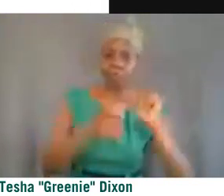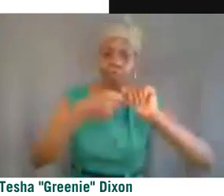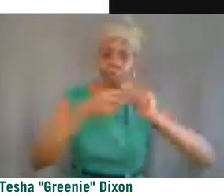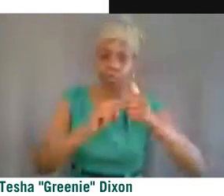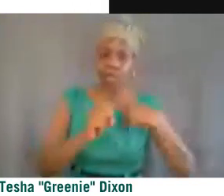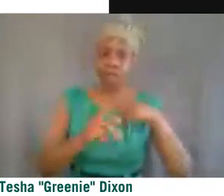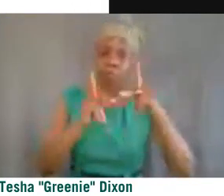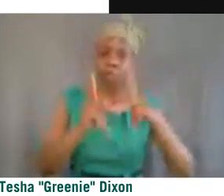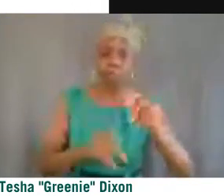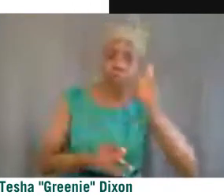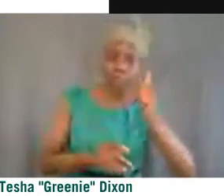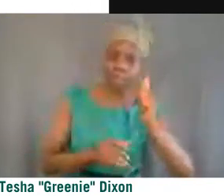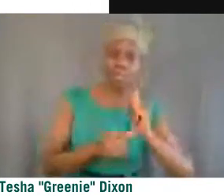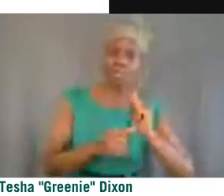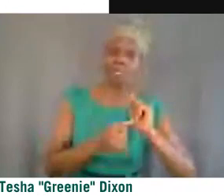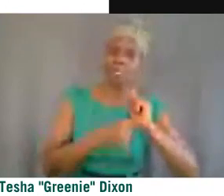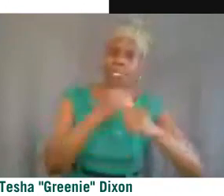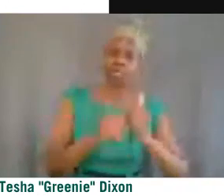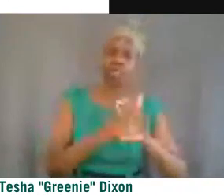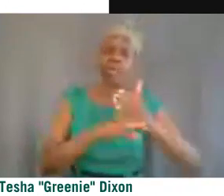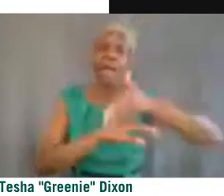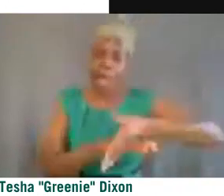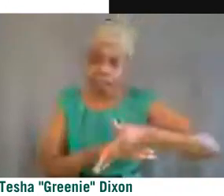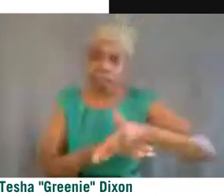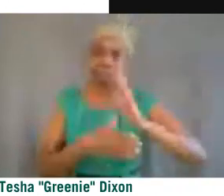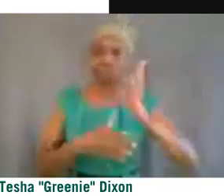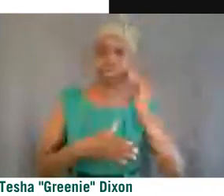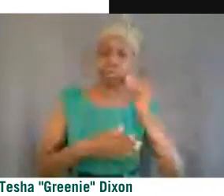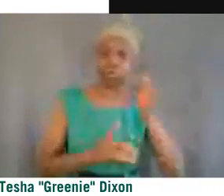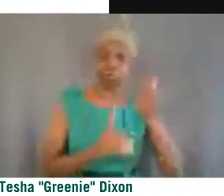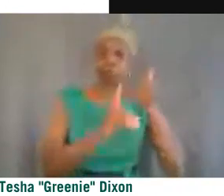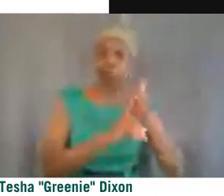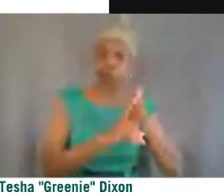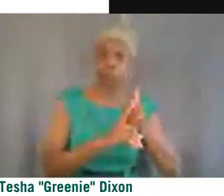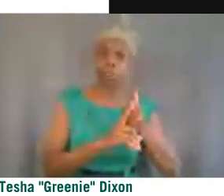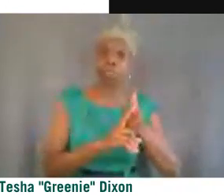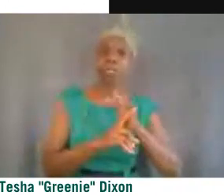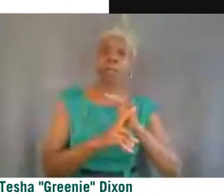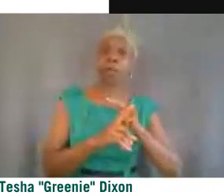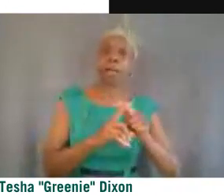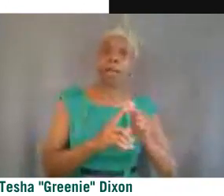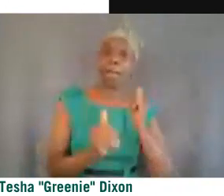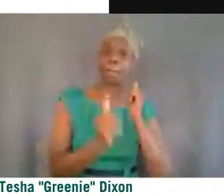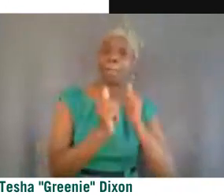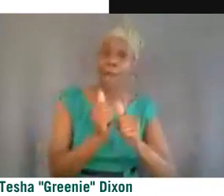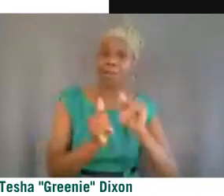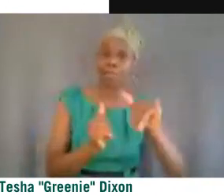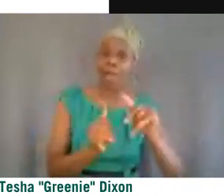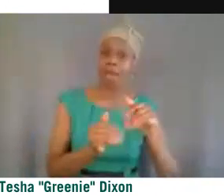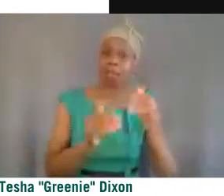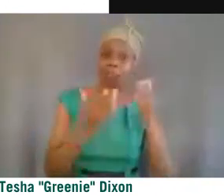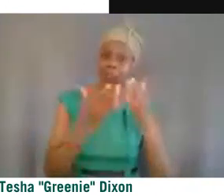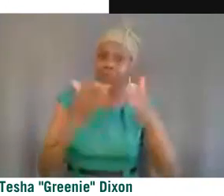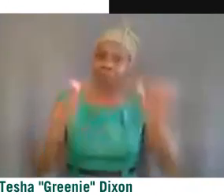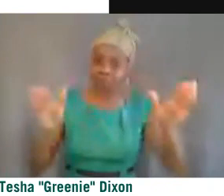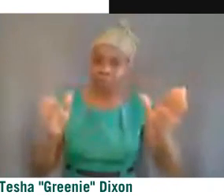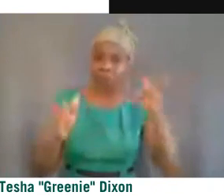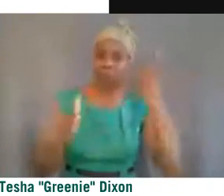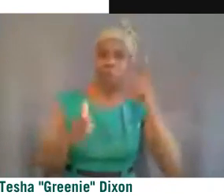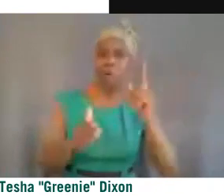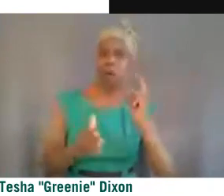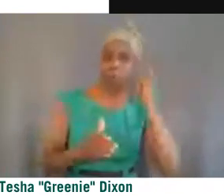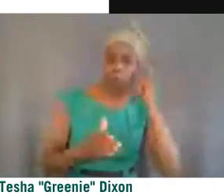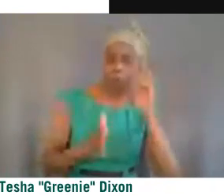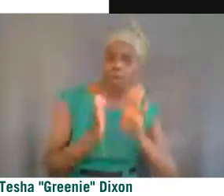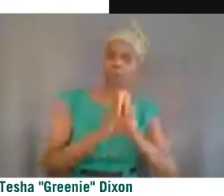an injury or that are still past the developing brain phase, and they're still making functional improvements. And